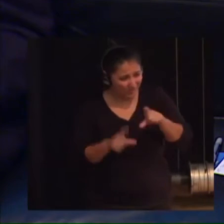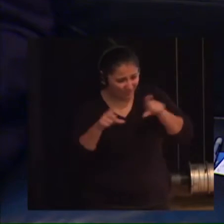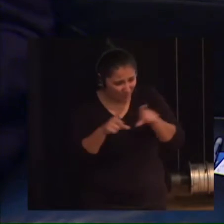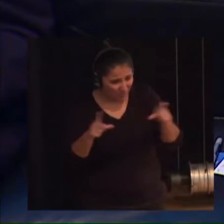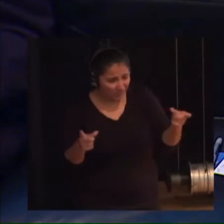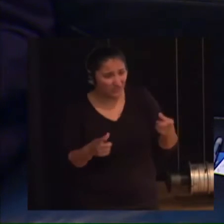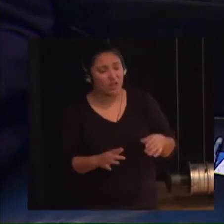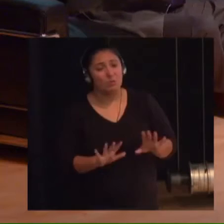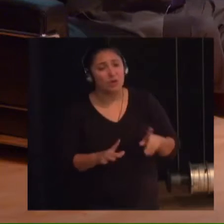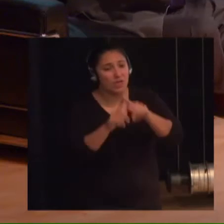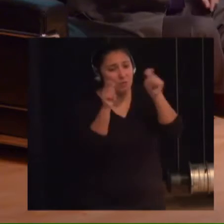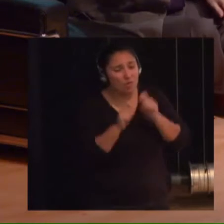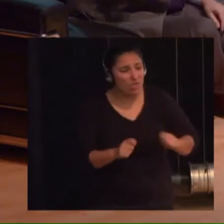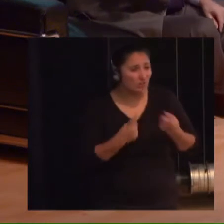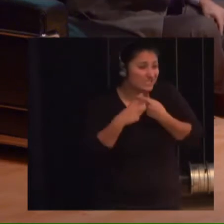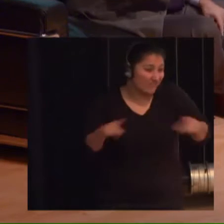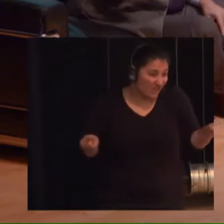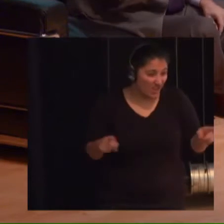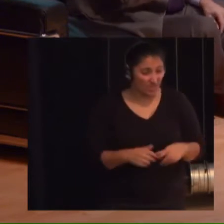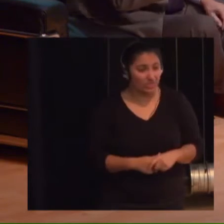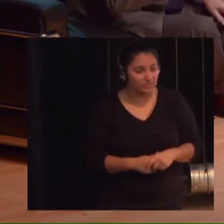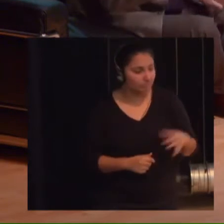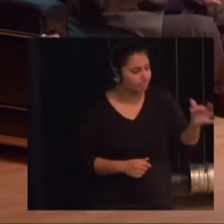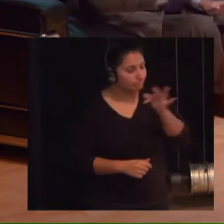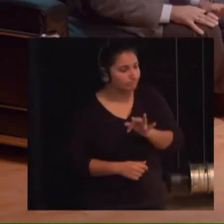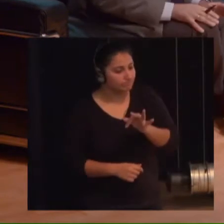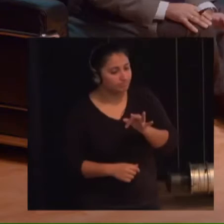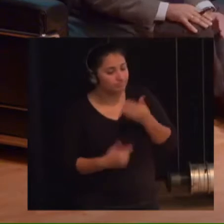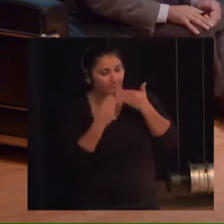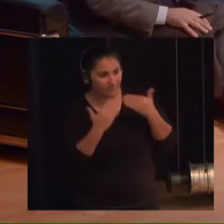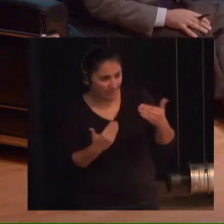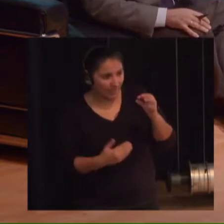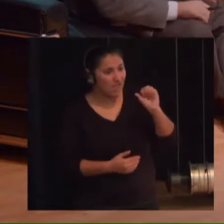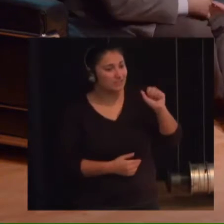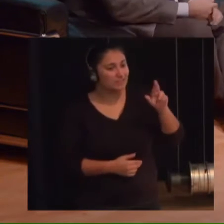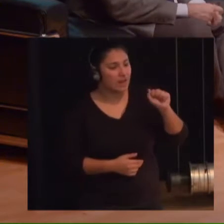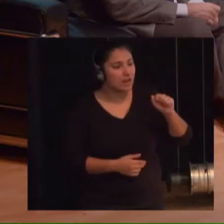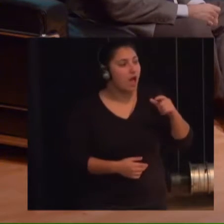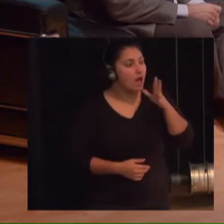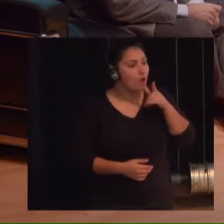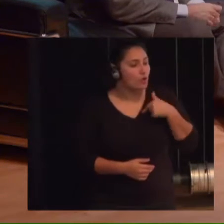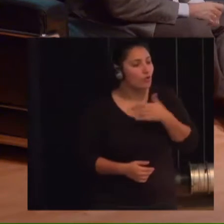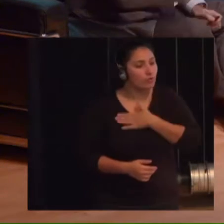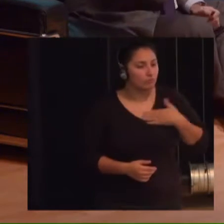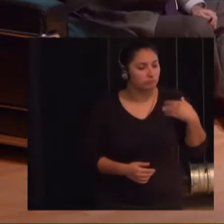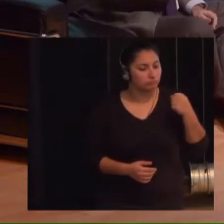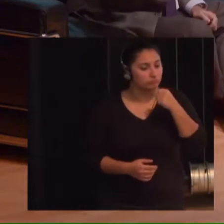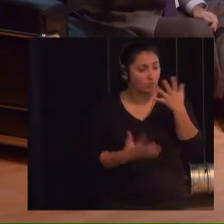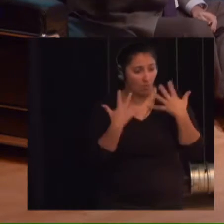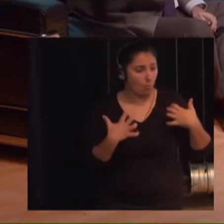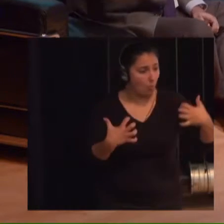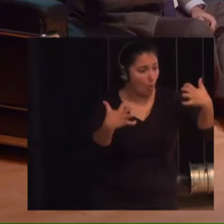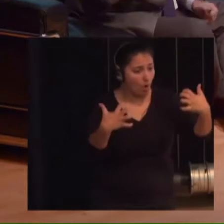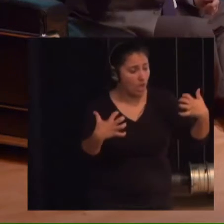barrier? Thank you, Sarah. I want to take the conversation down to the floor. I don't know if there are questions or comments. Perdón, si